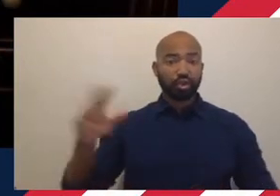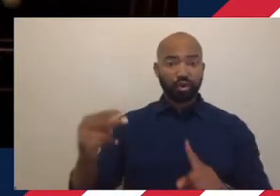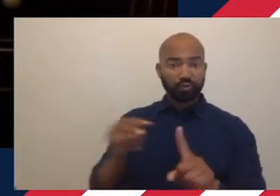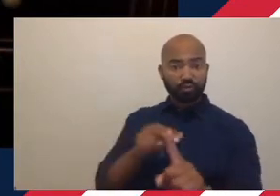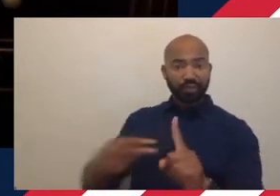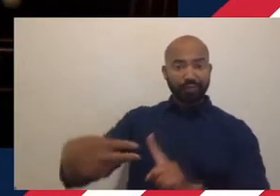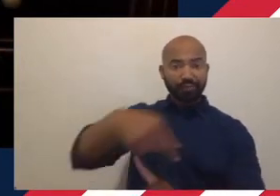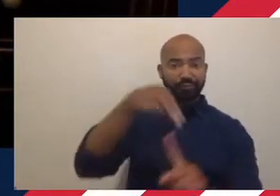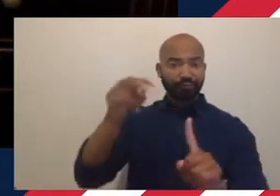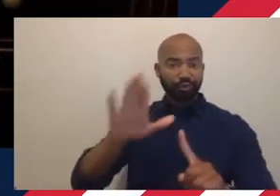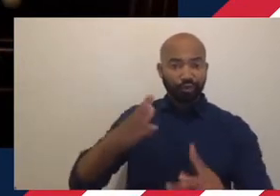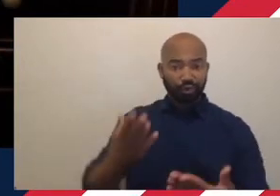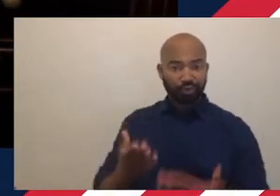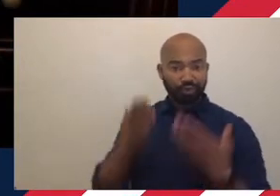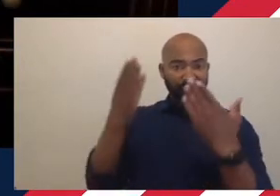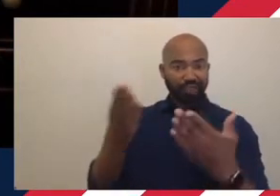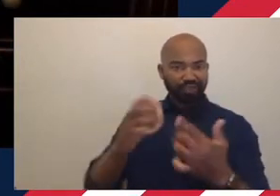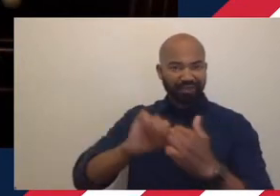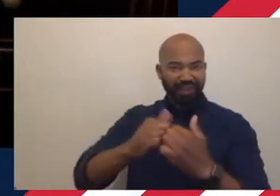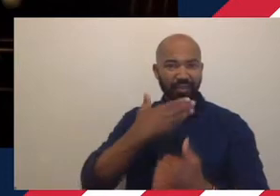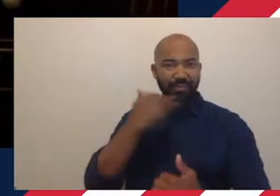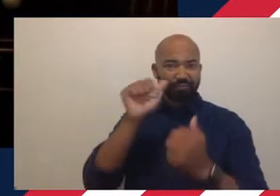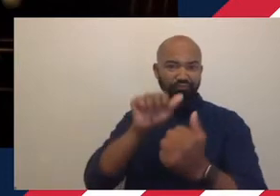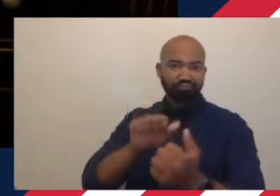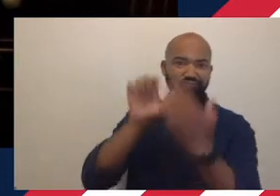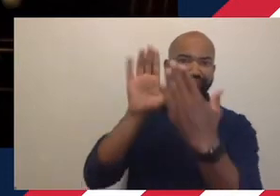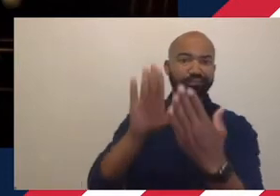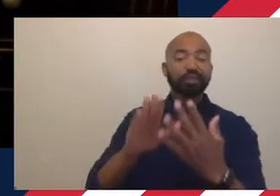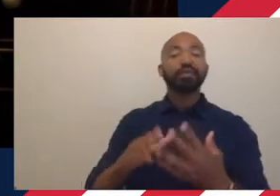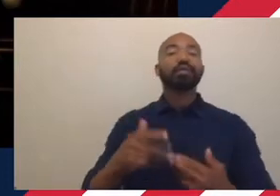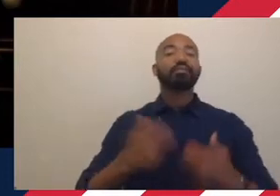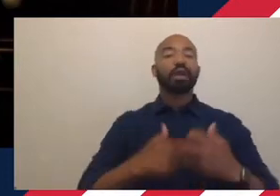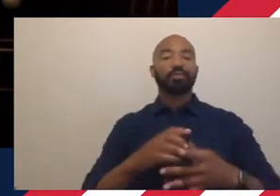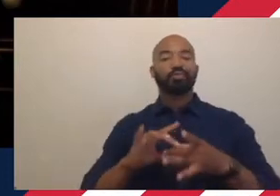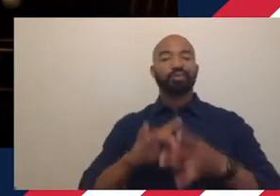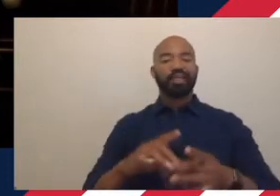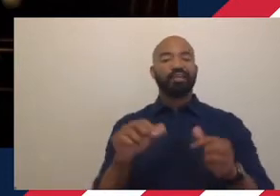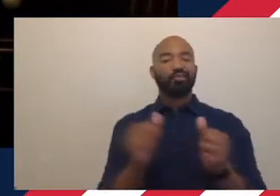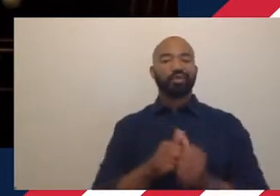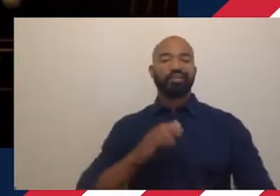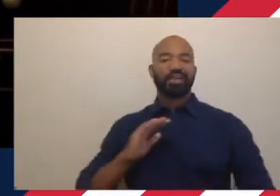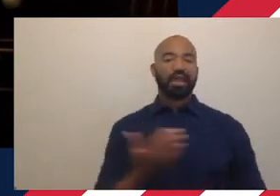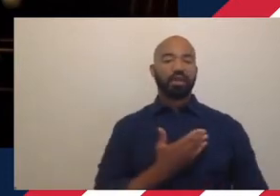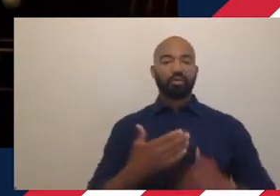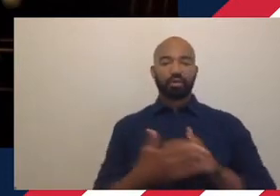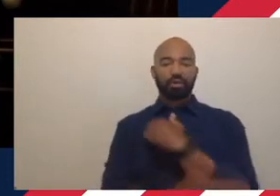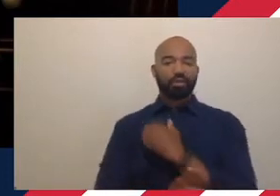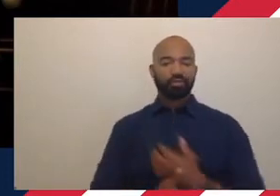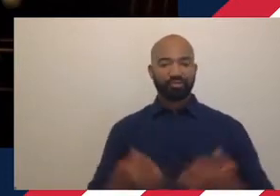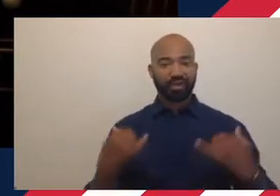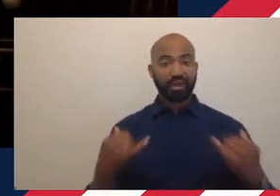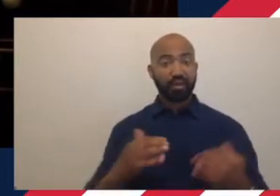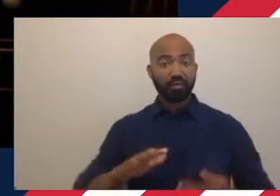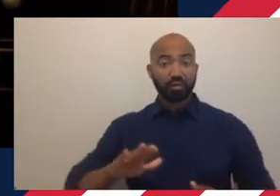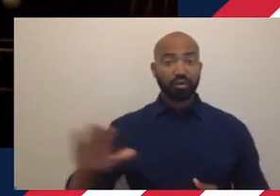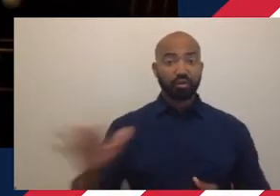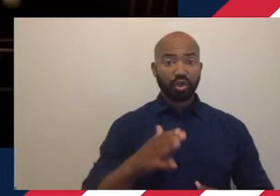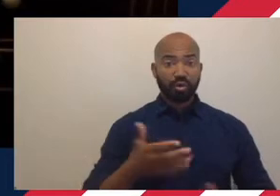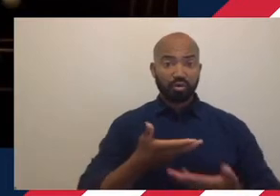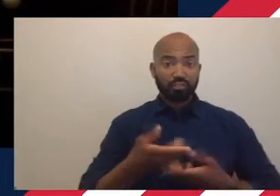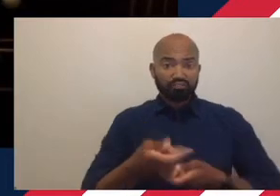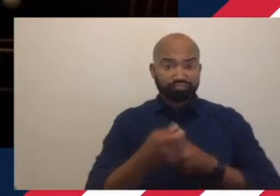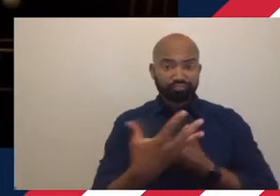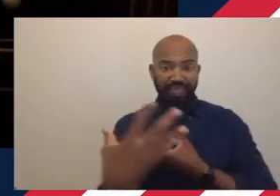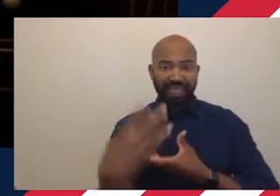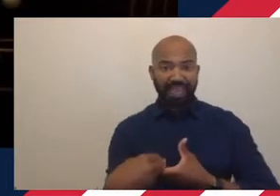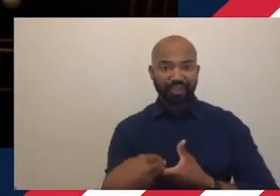recommendations on how to best address the issues facing our country. We appreciate your engagement today and look